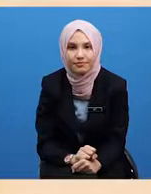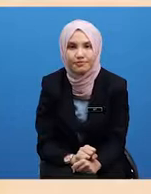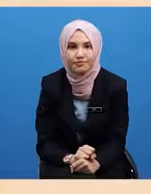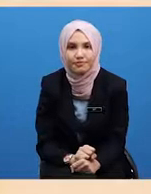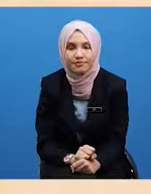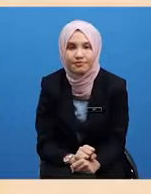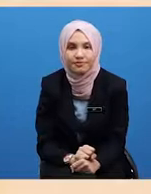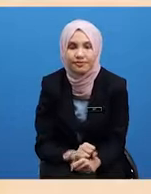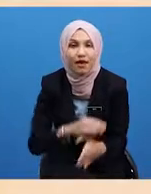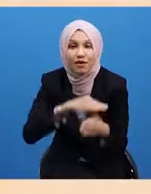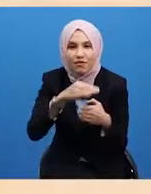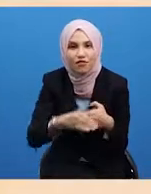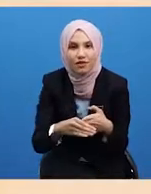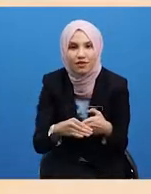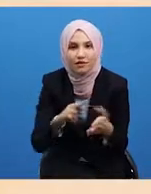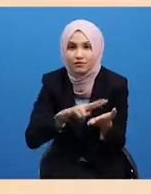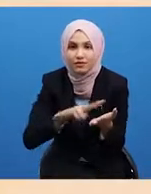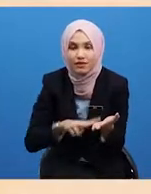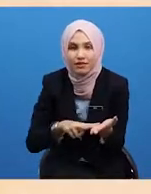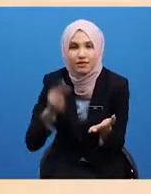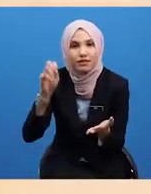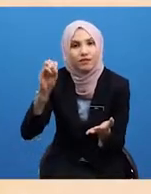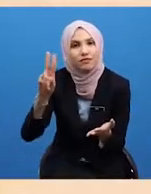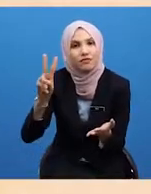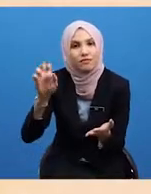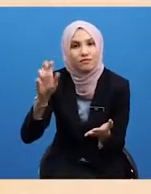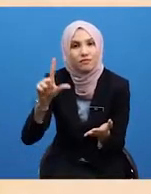Have you finished reading the novel?